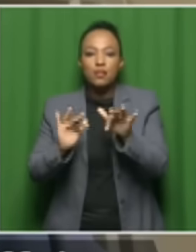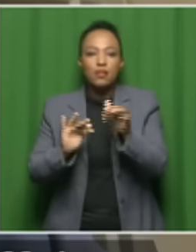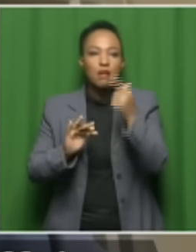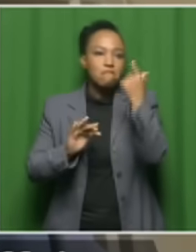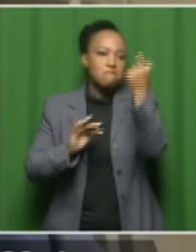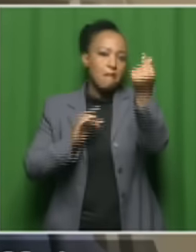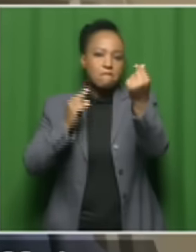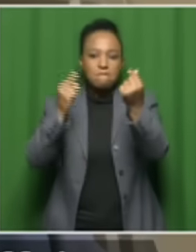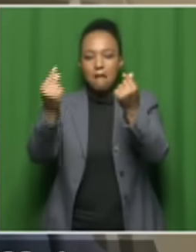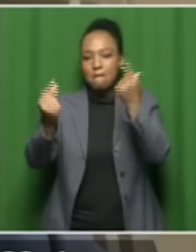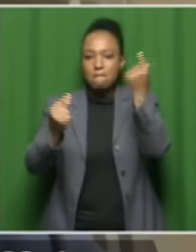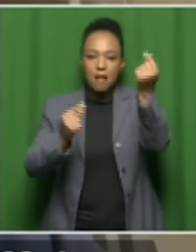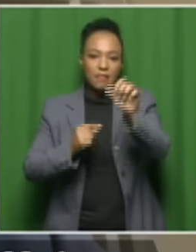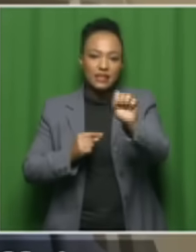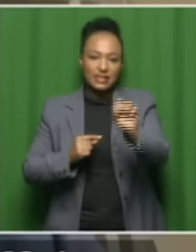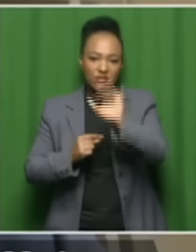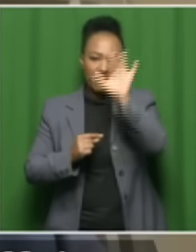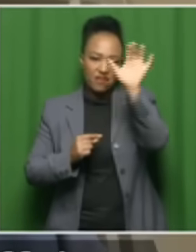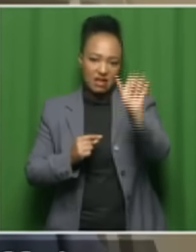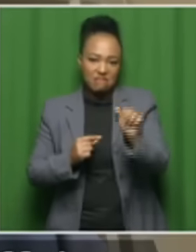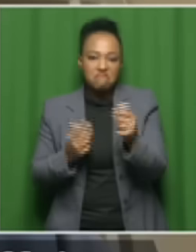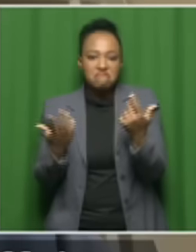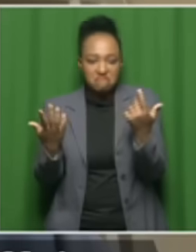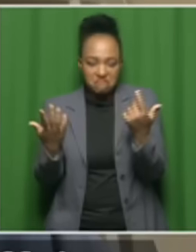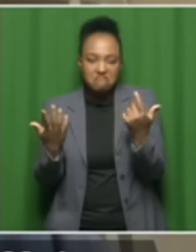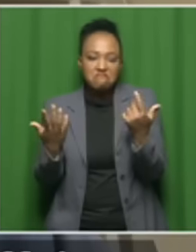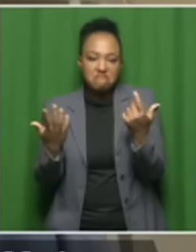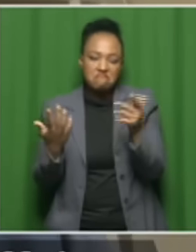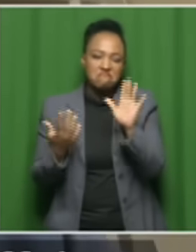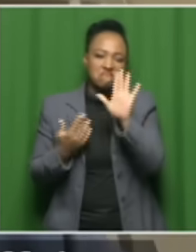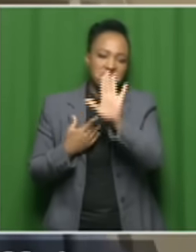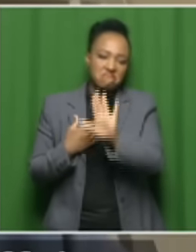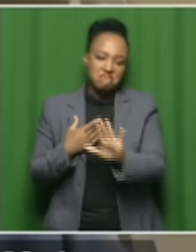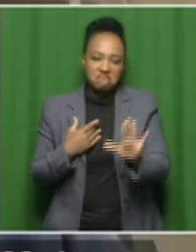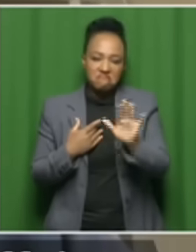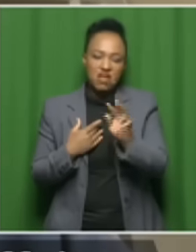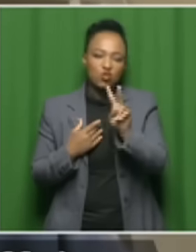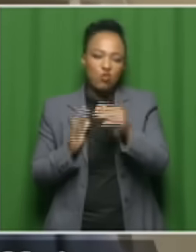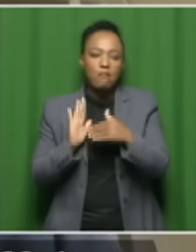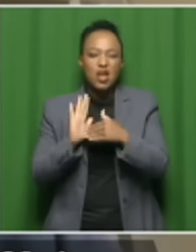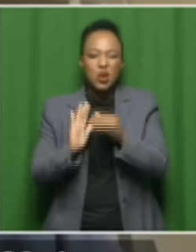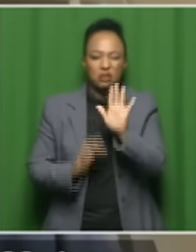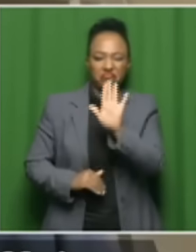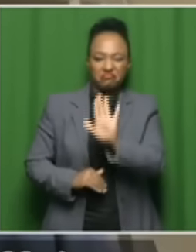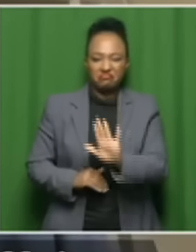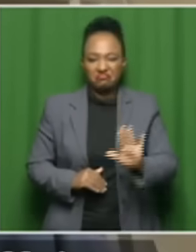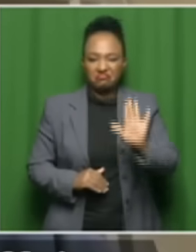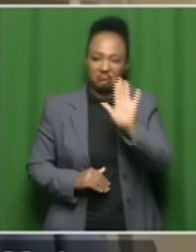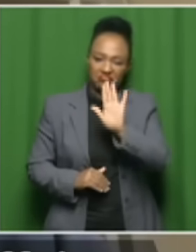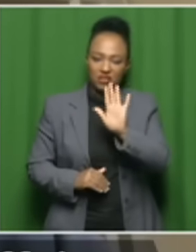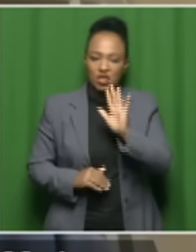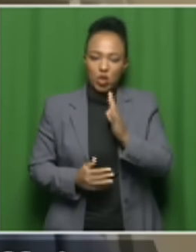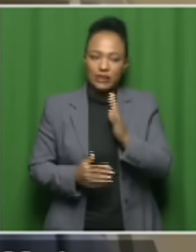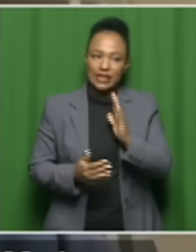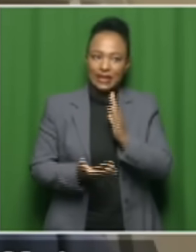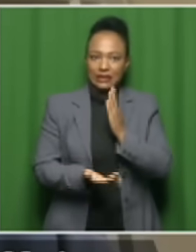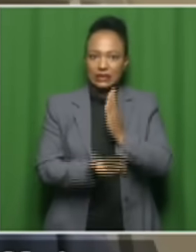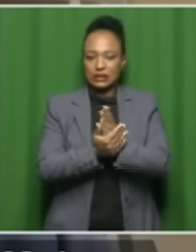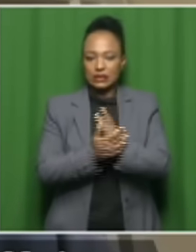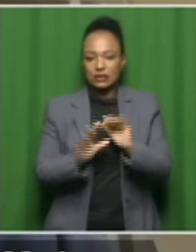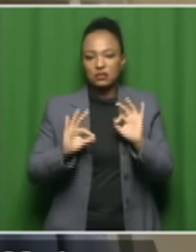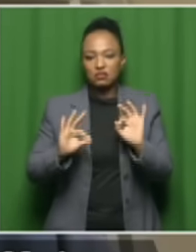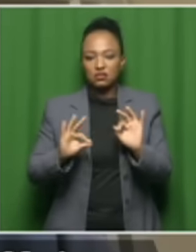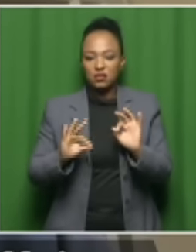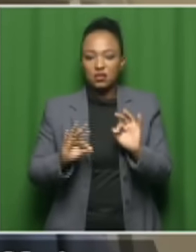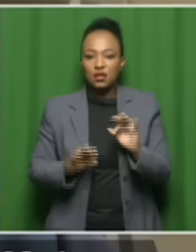who may be affected. I mean, it's a guesstimate, but that's the sort of number that's been thrown around. I've had